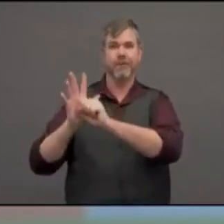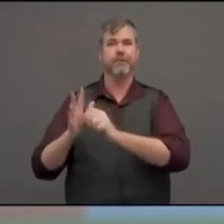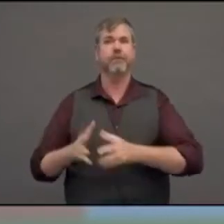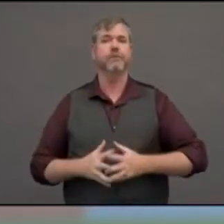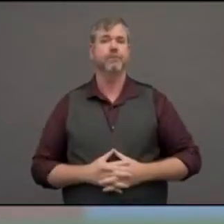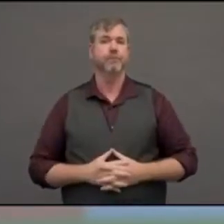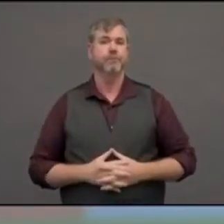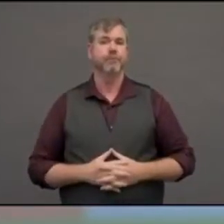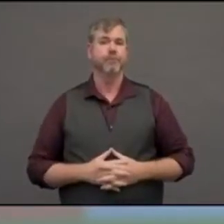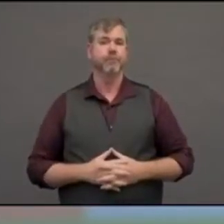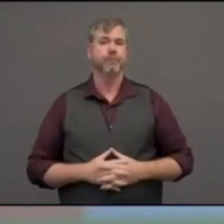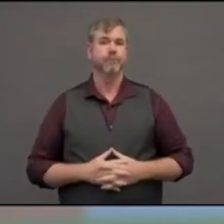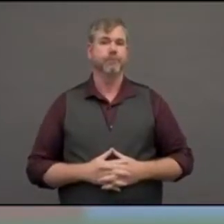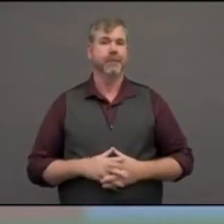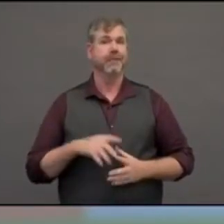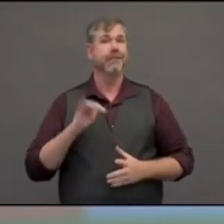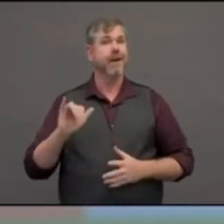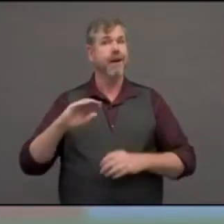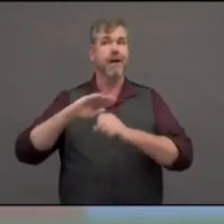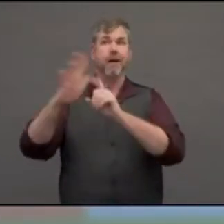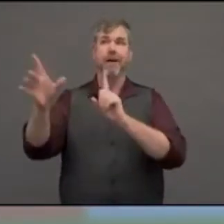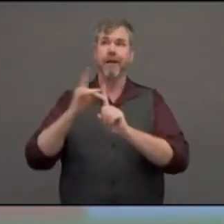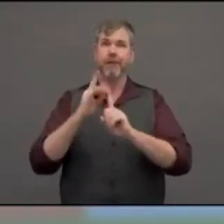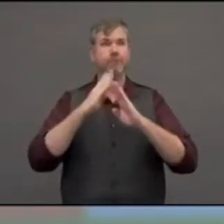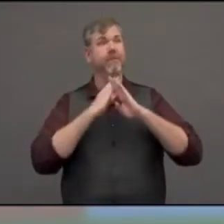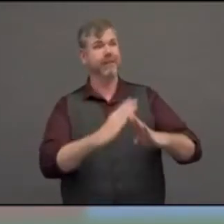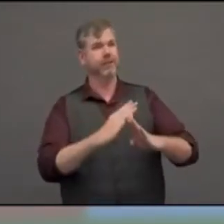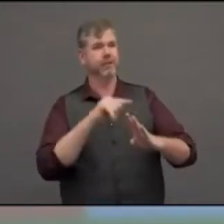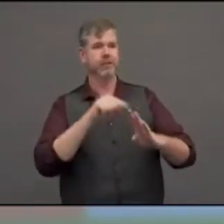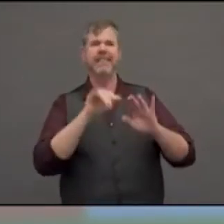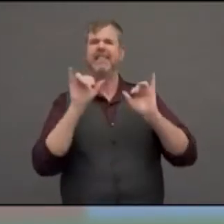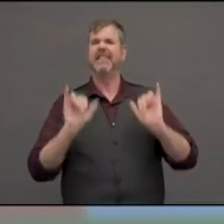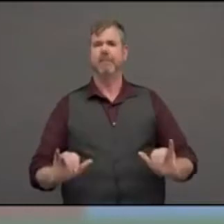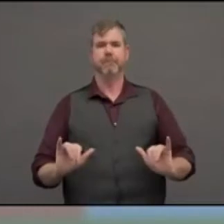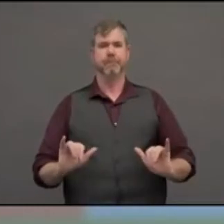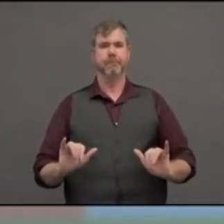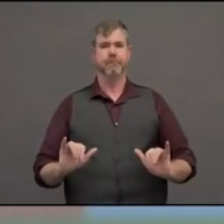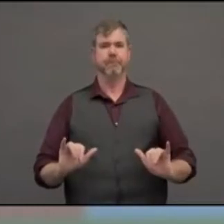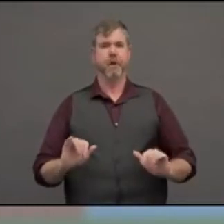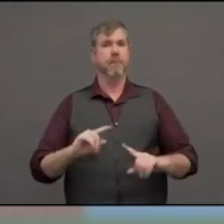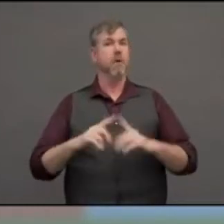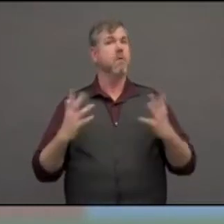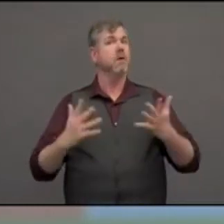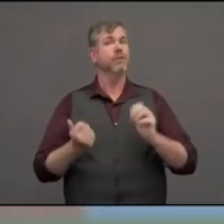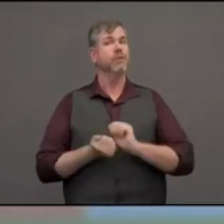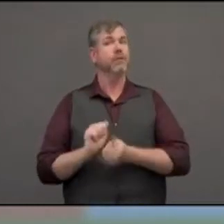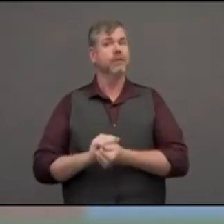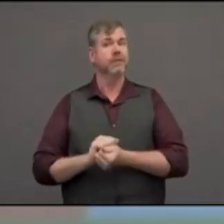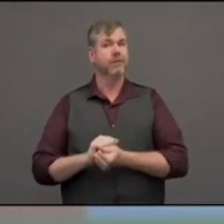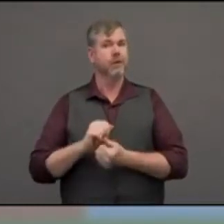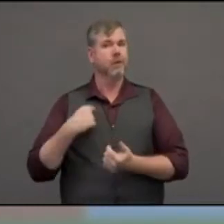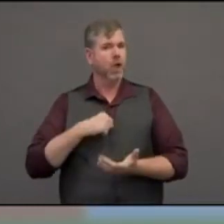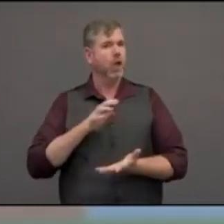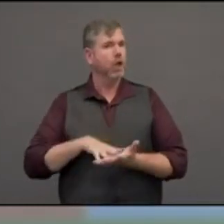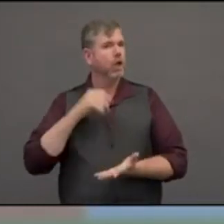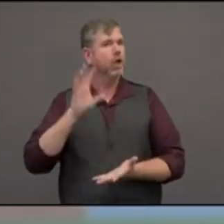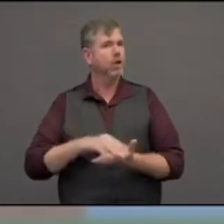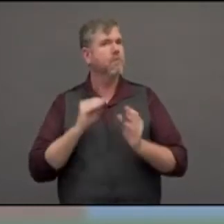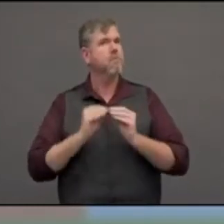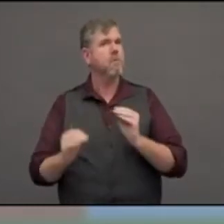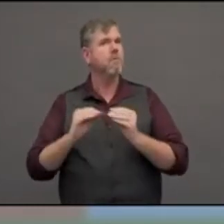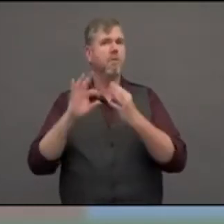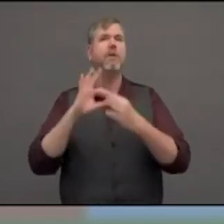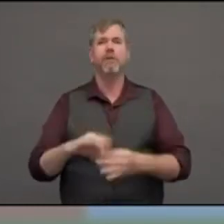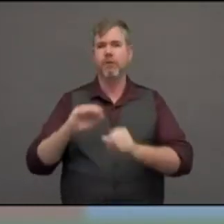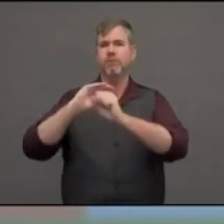virus. And what we have learned is that face coverings and keeping your distance significantly decrease how much